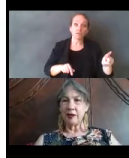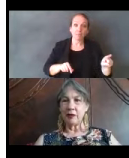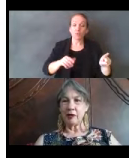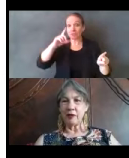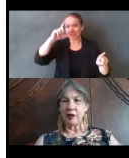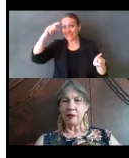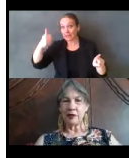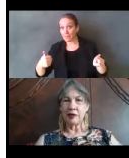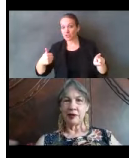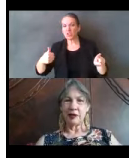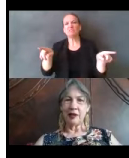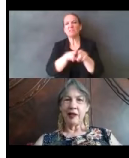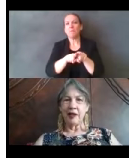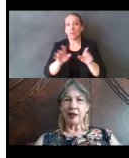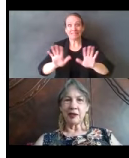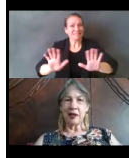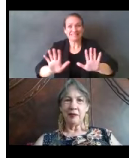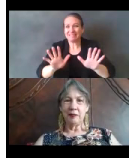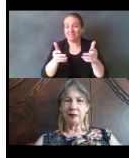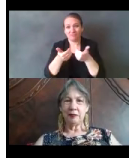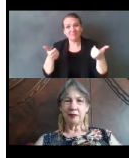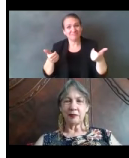are quite a few types. Next slide.